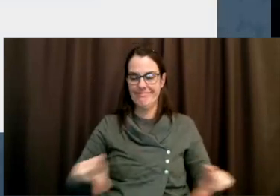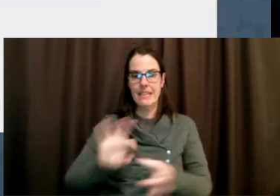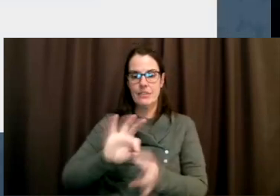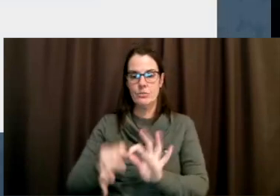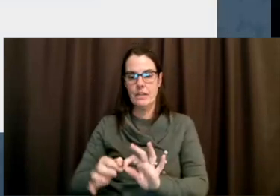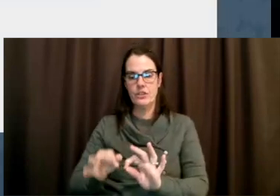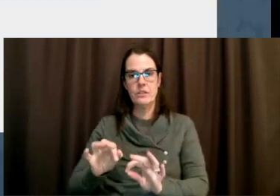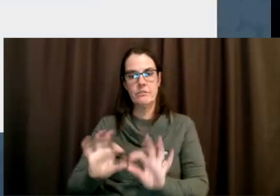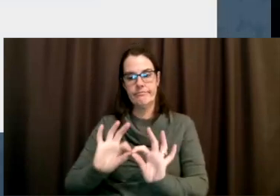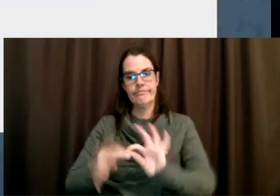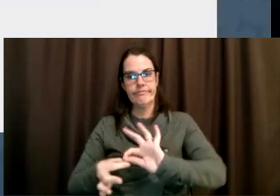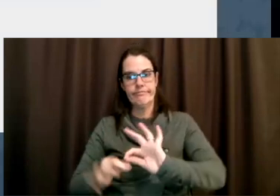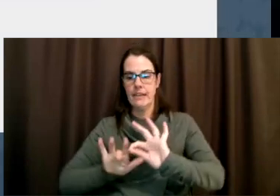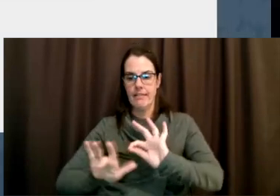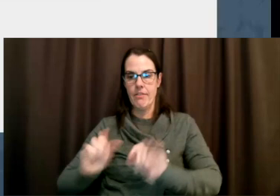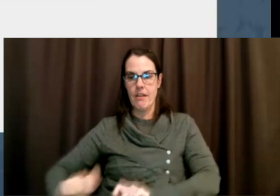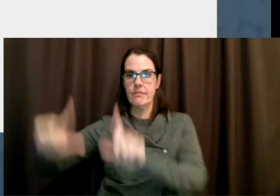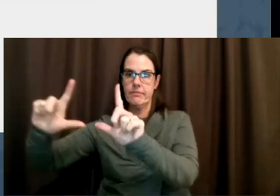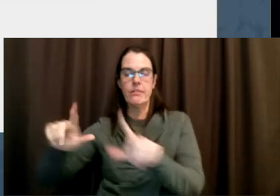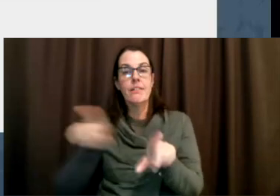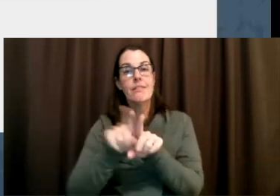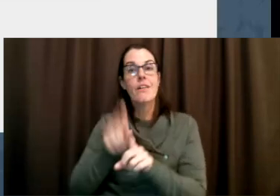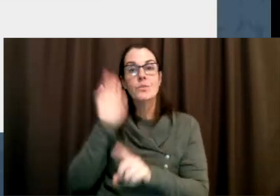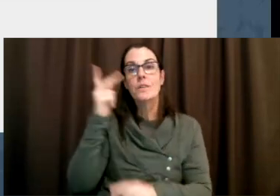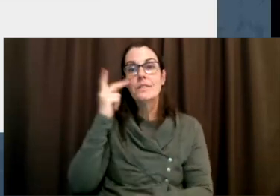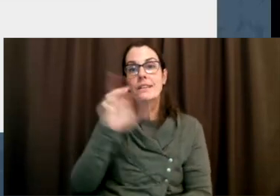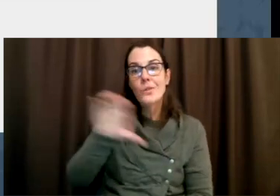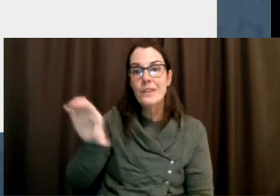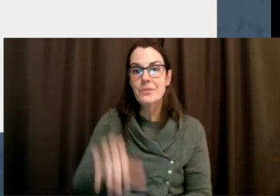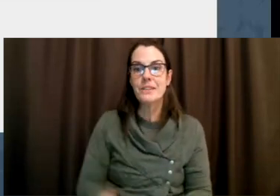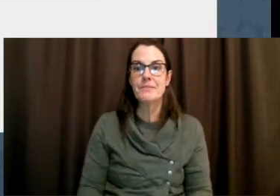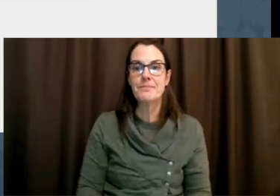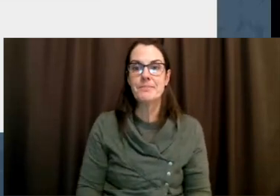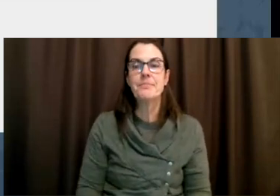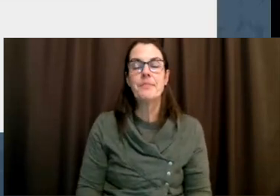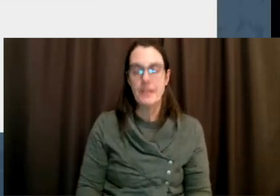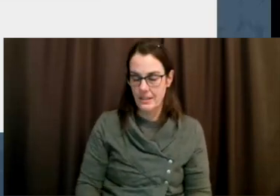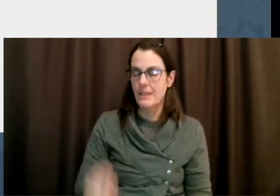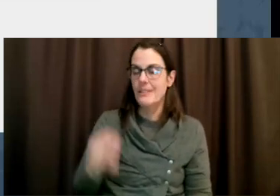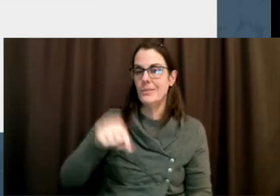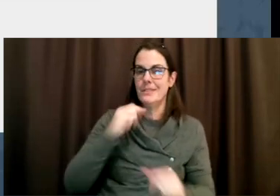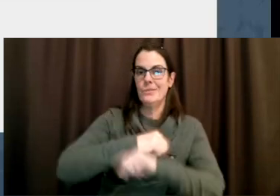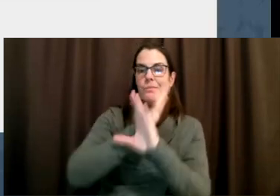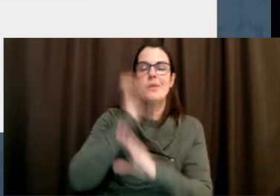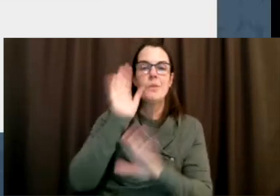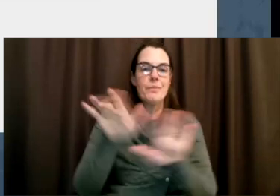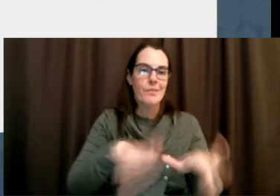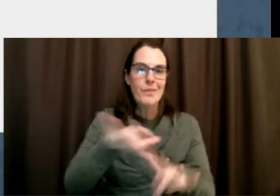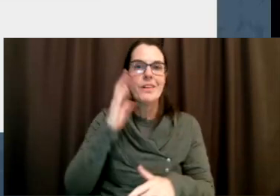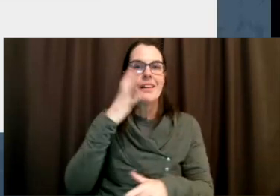find closed captioning. And again, as a reminder, this webinar is being recorded and it will be shared widely.